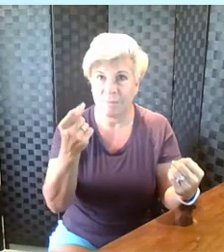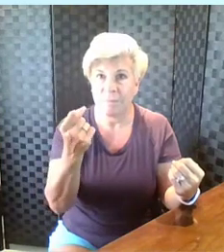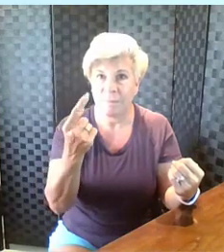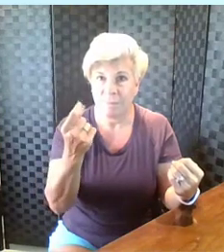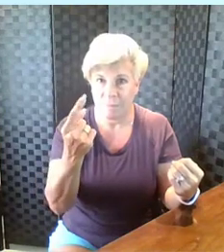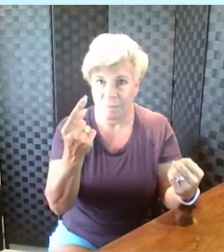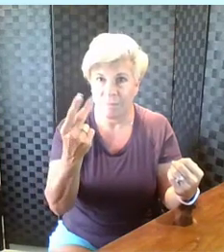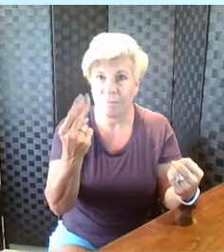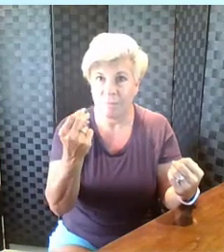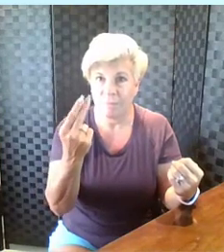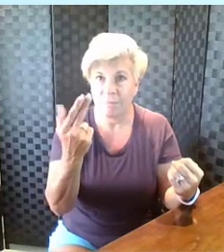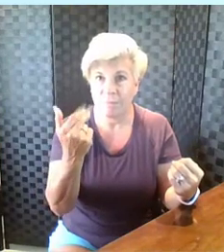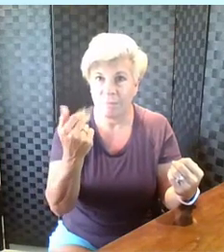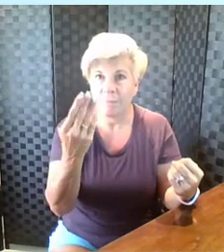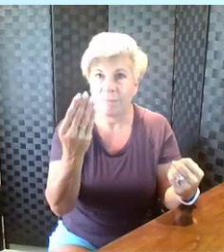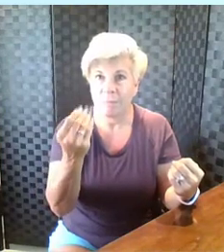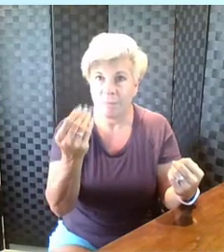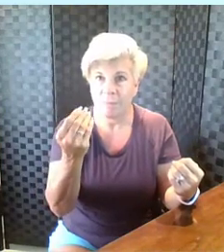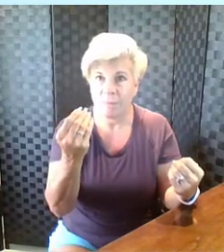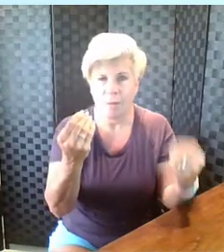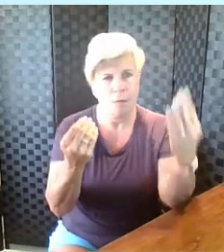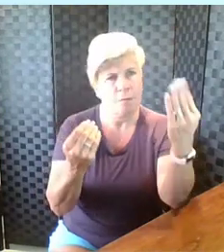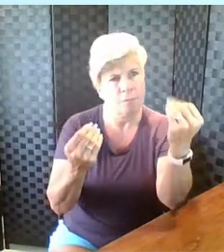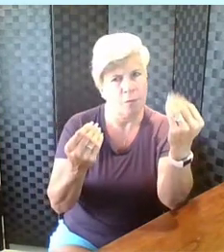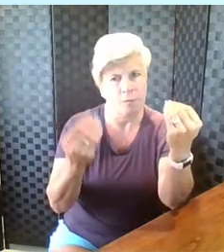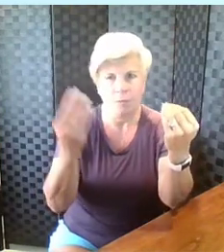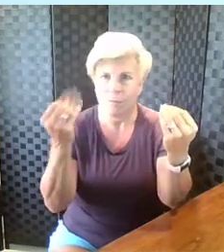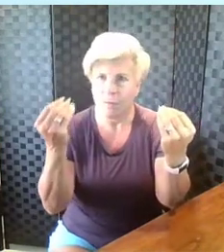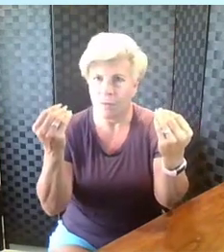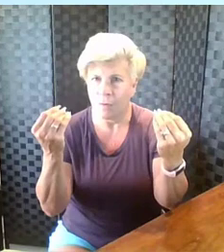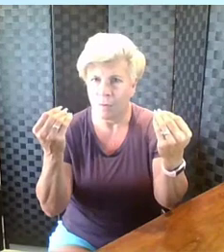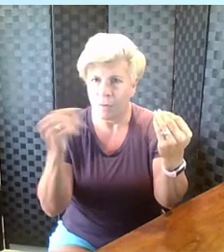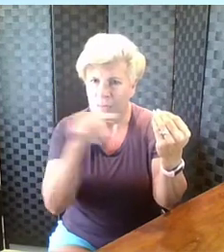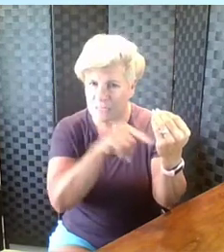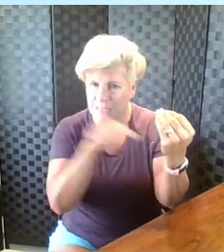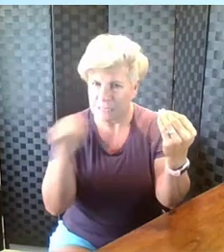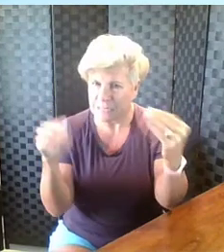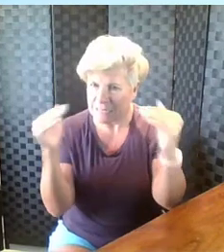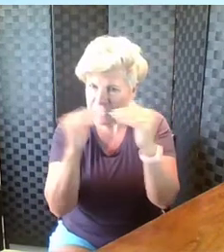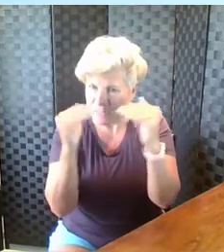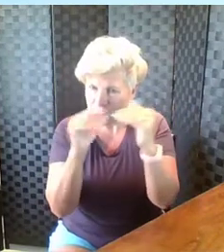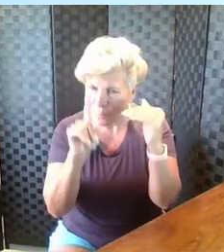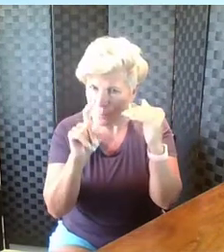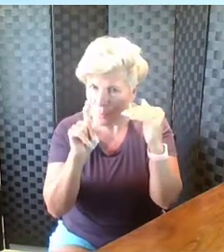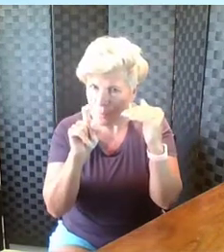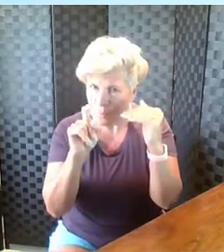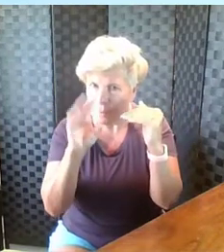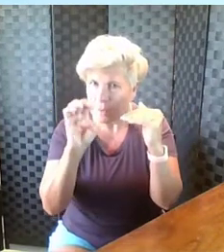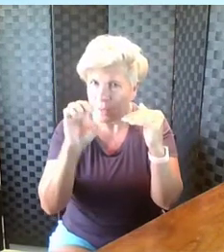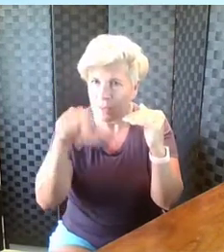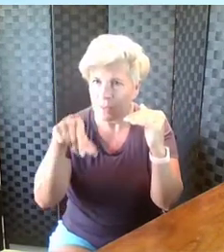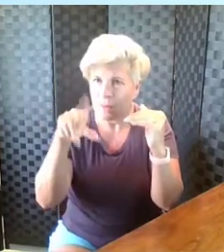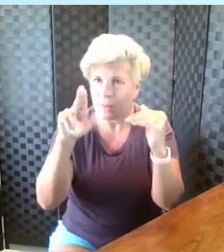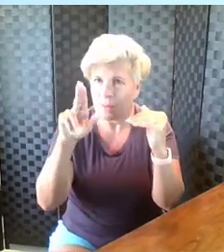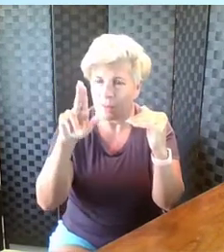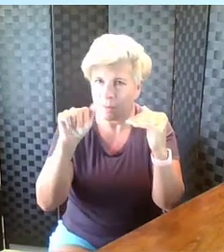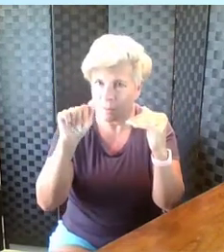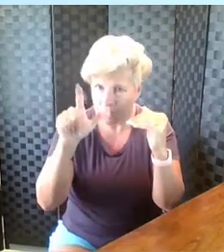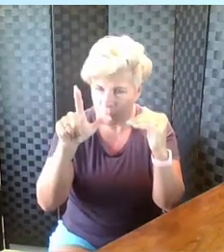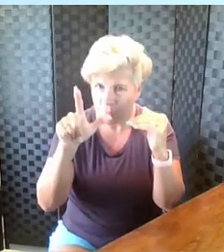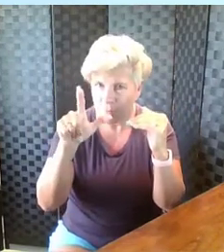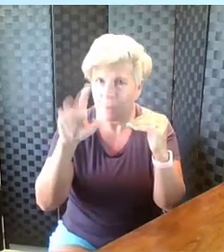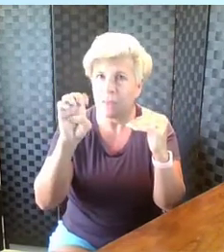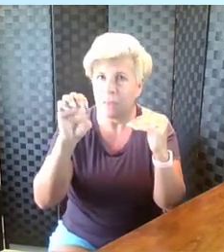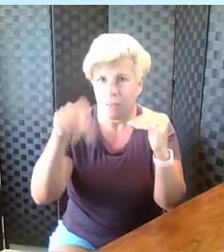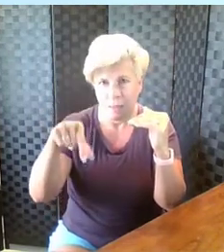10, 11, 12, 13, 14. Are the 2 groups equal? Yes, 14 has the